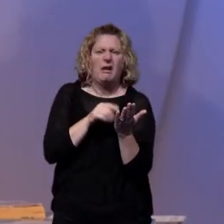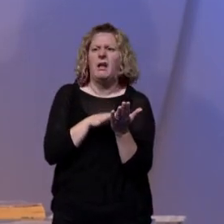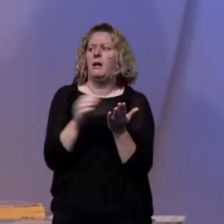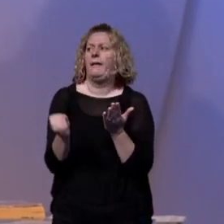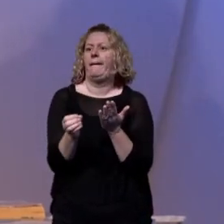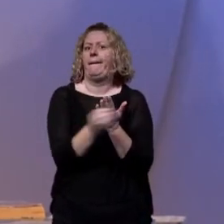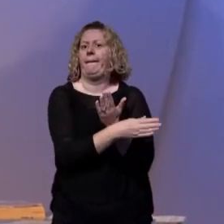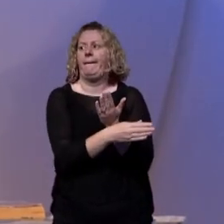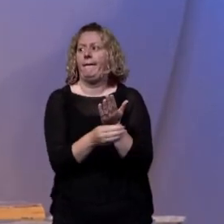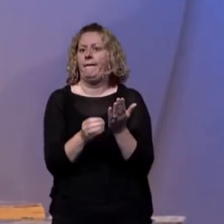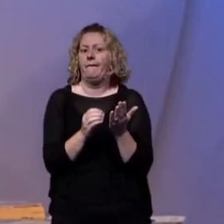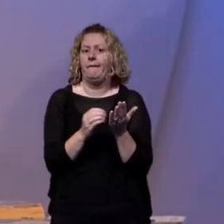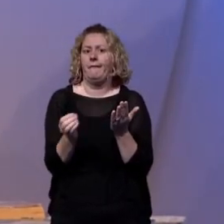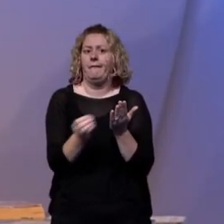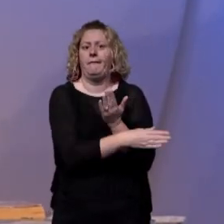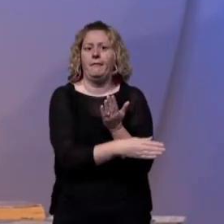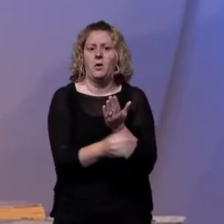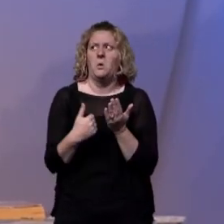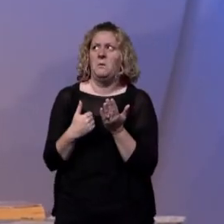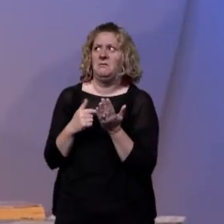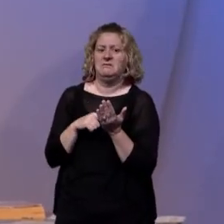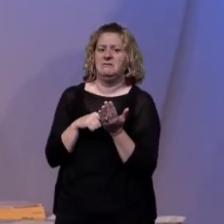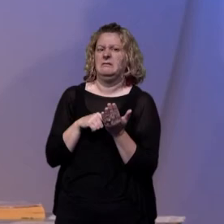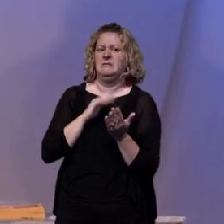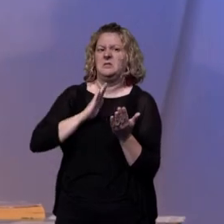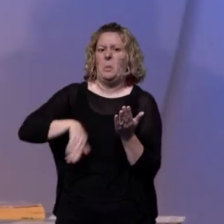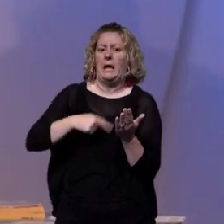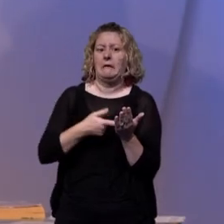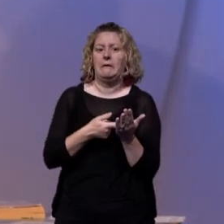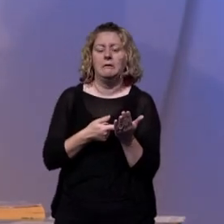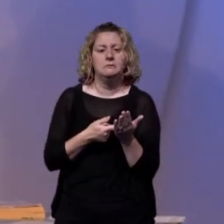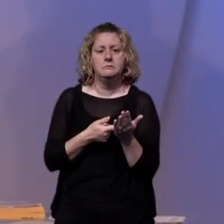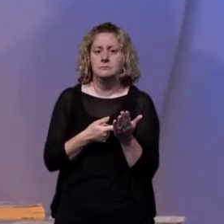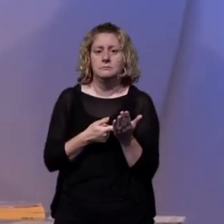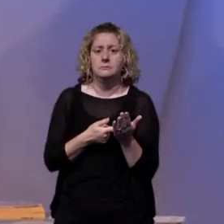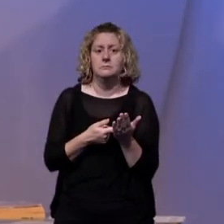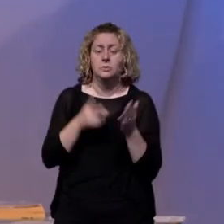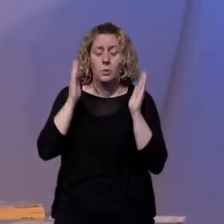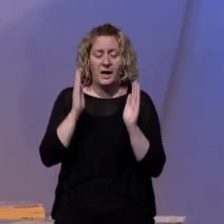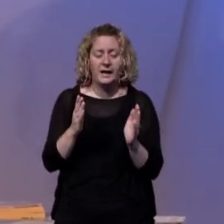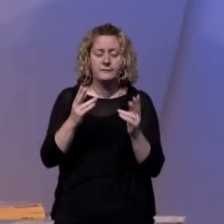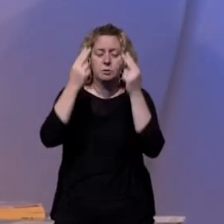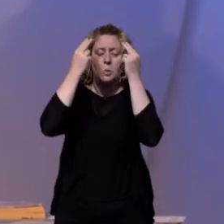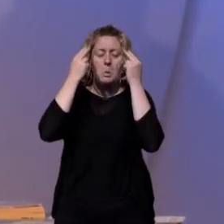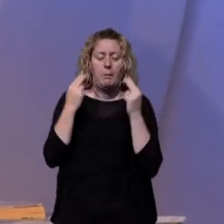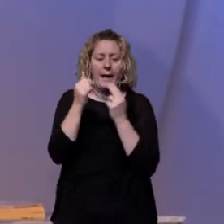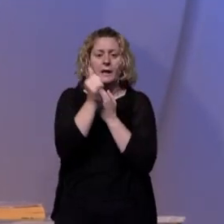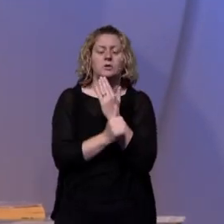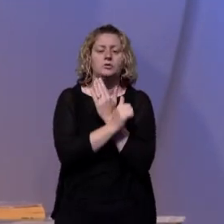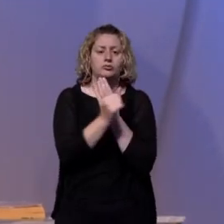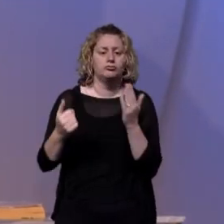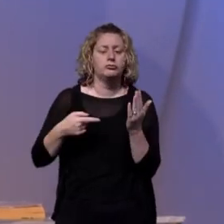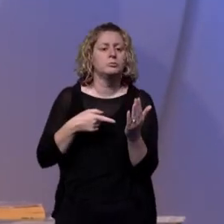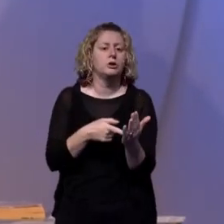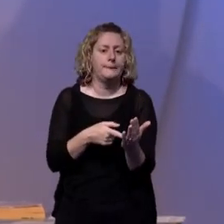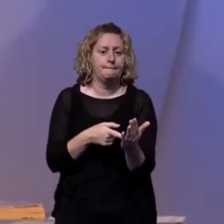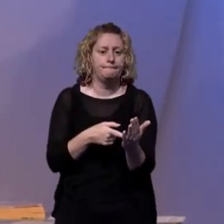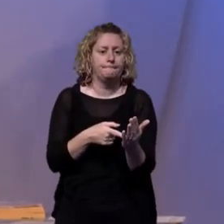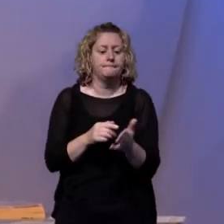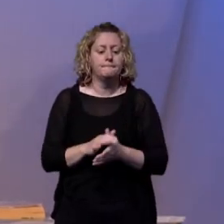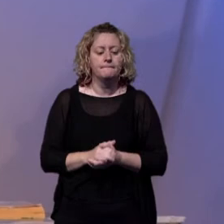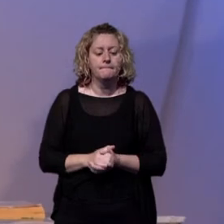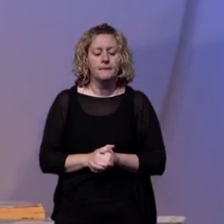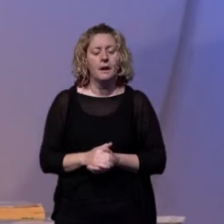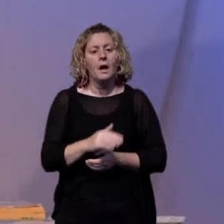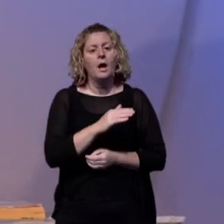for the opposite. It's just amazing. There are moments, and I have this from a soldier who's seen active service, in the chaos